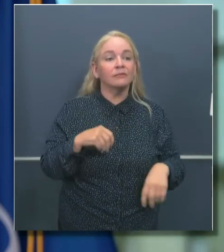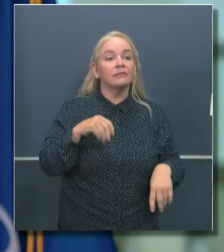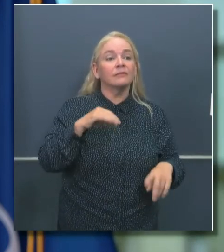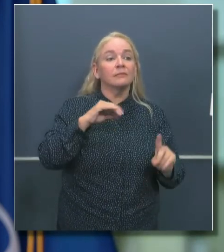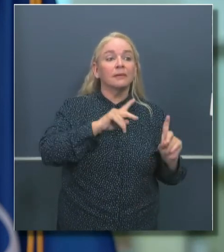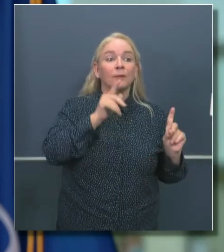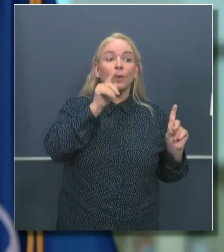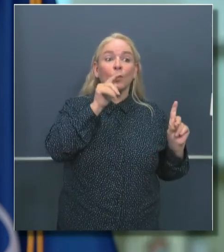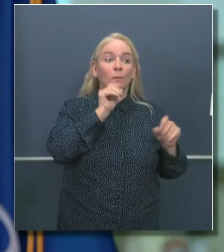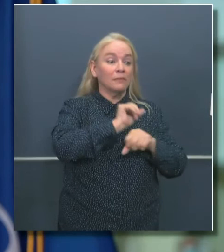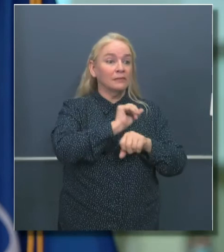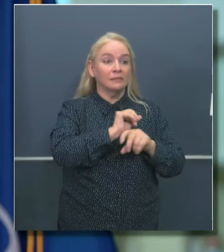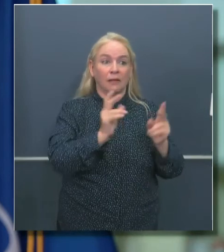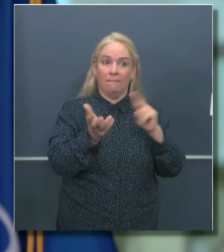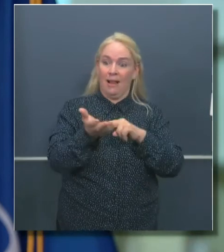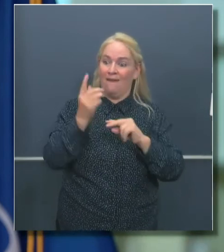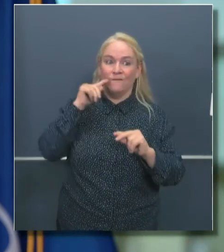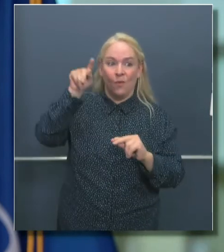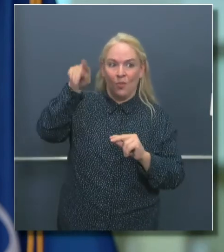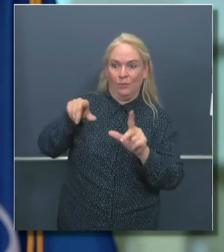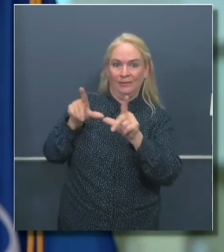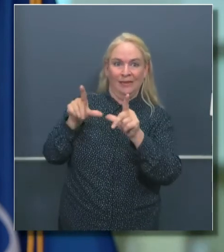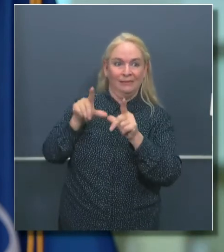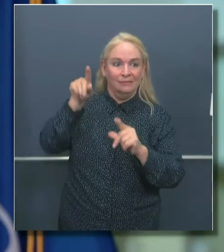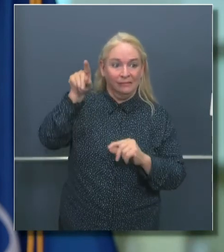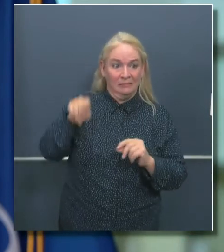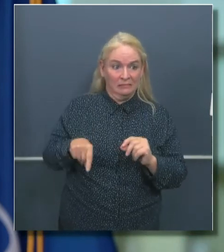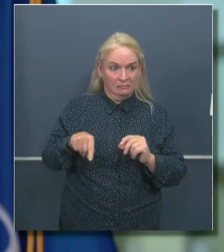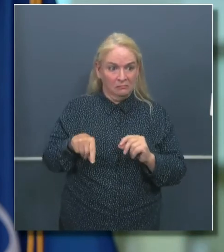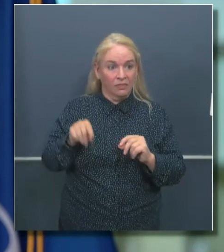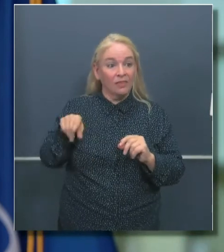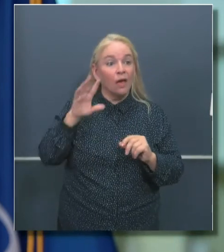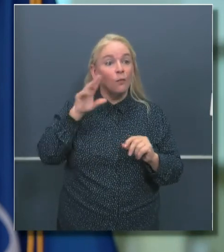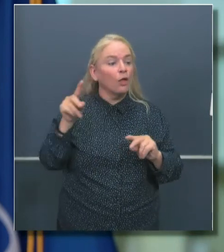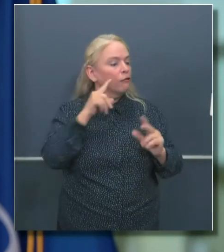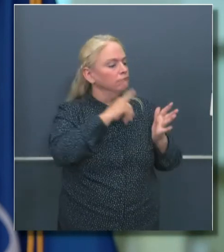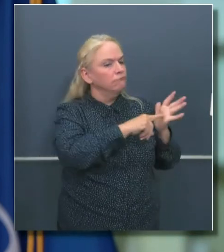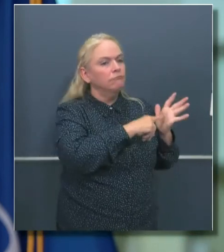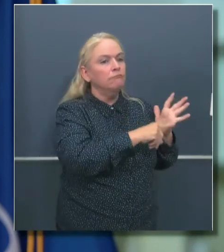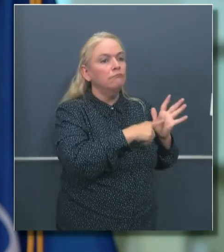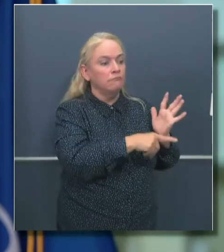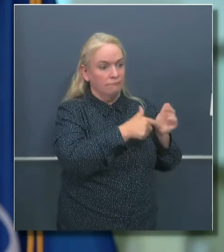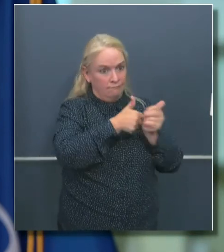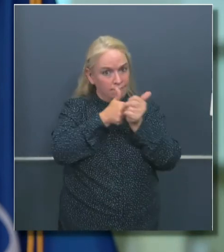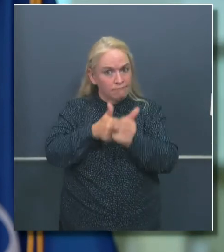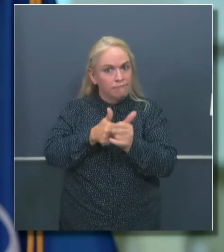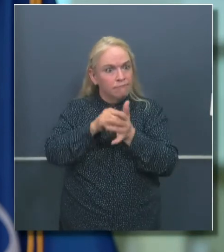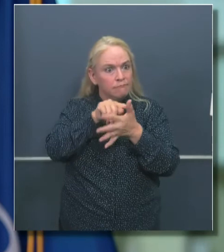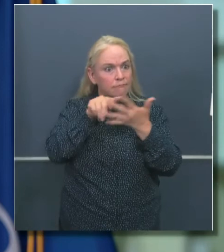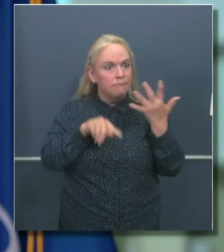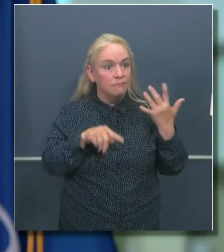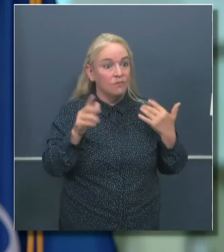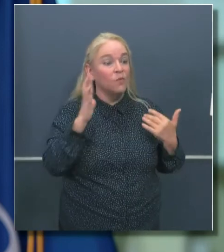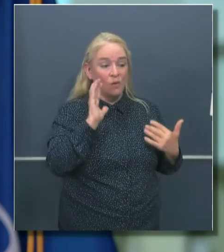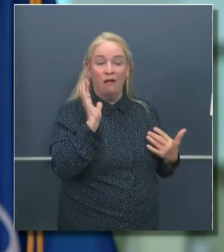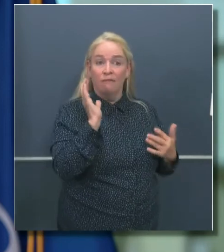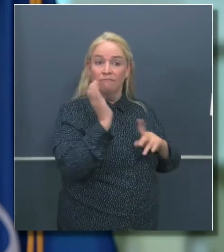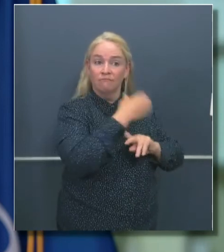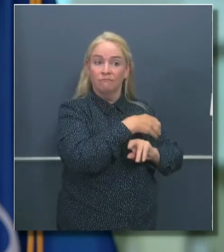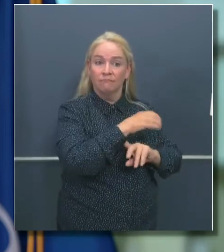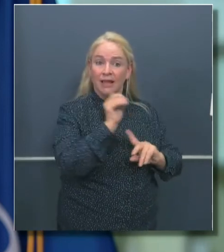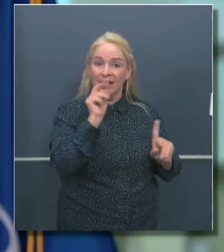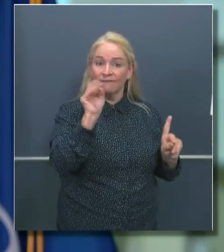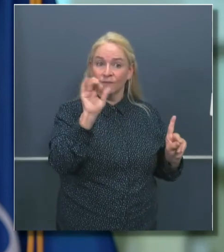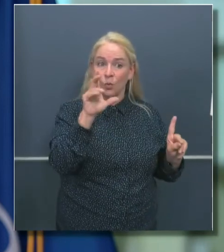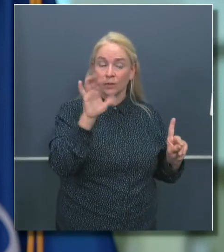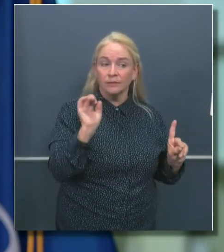cross-sectoral strategy to target in 6 regions in the state of California the enforcement. The state of California, and you